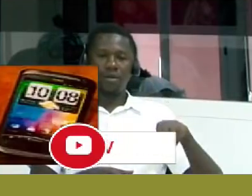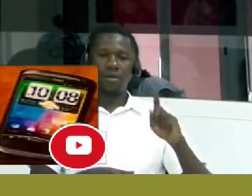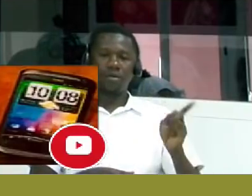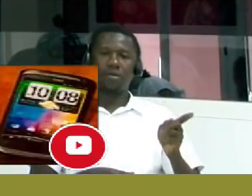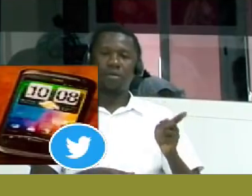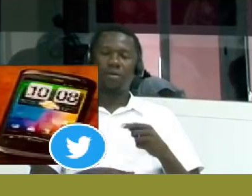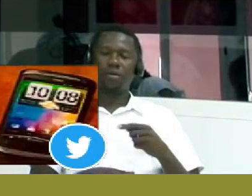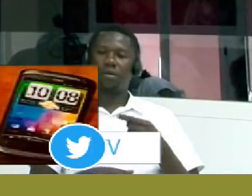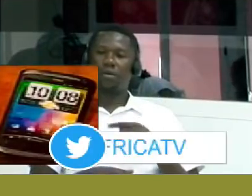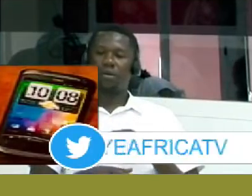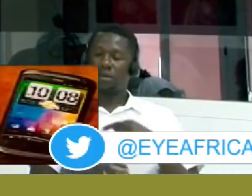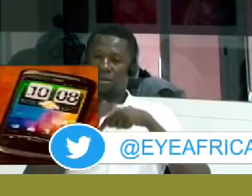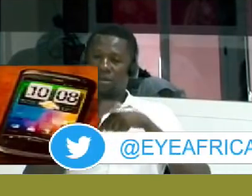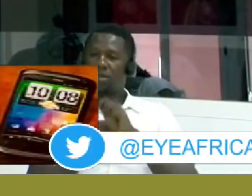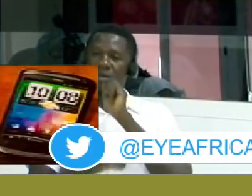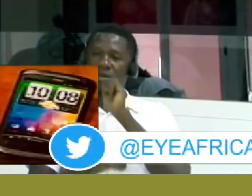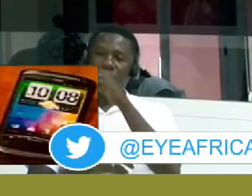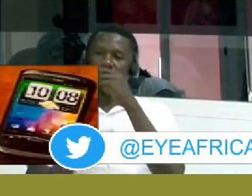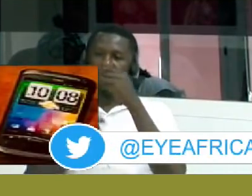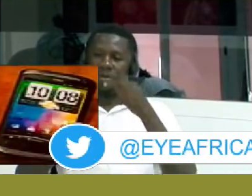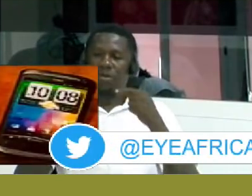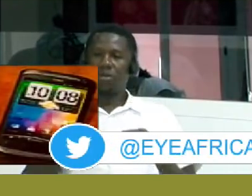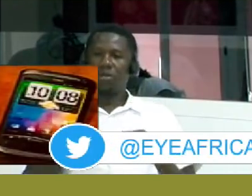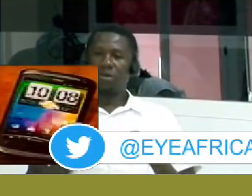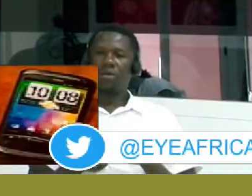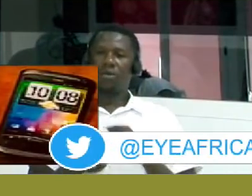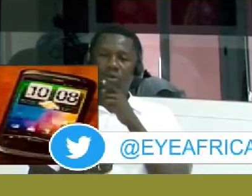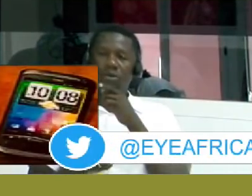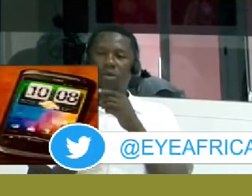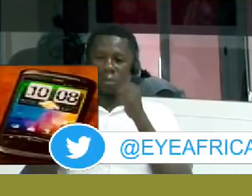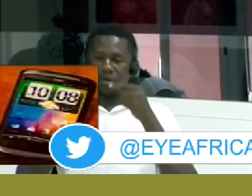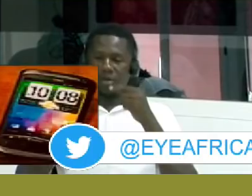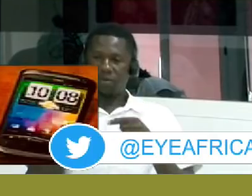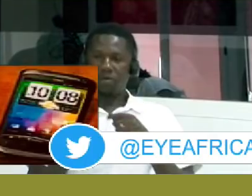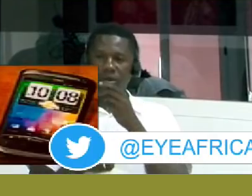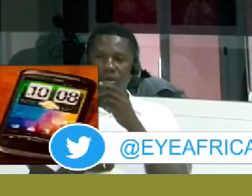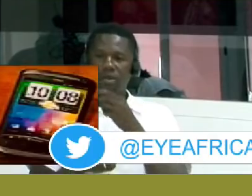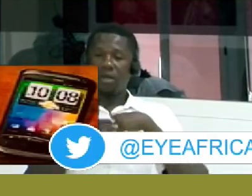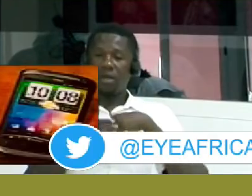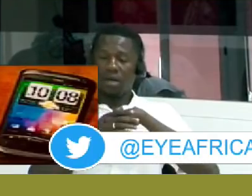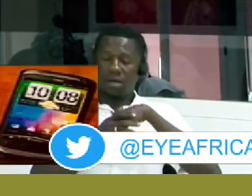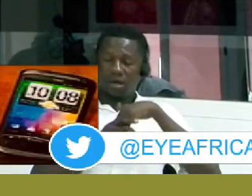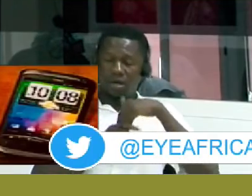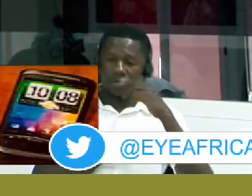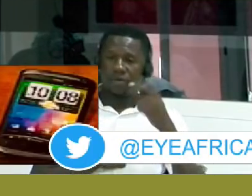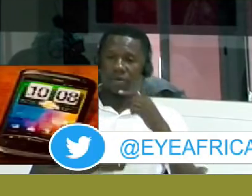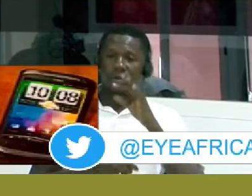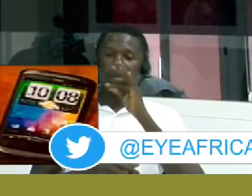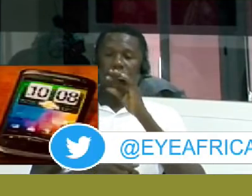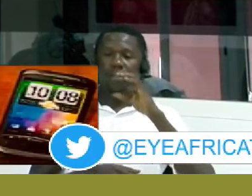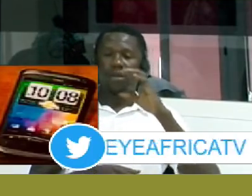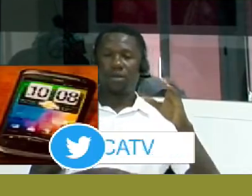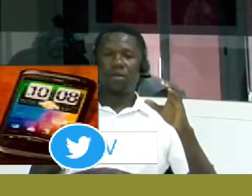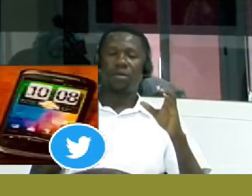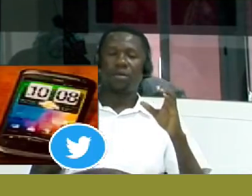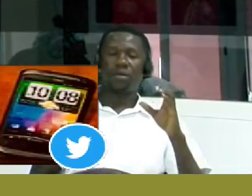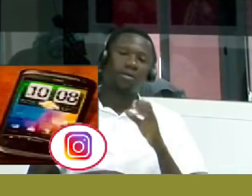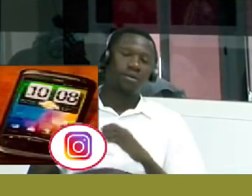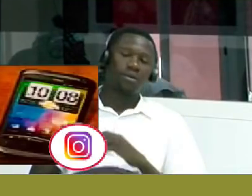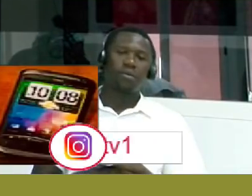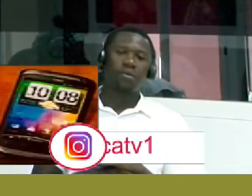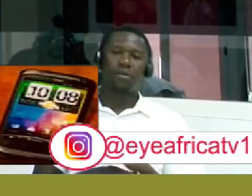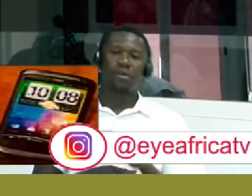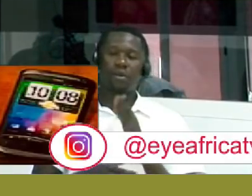in your testimony, you did testify that it is out of the TRRC